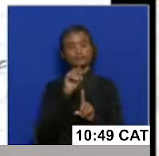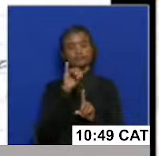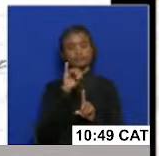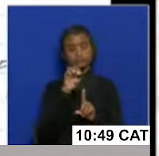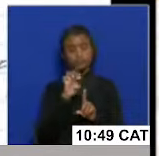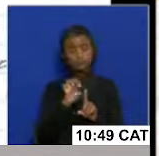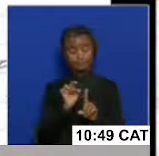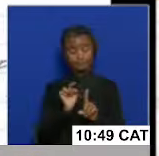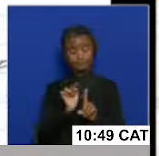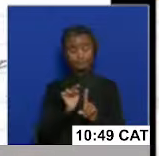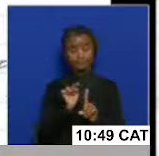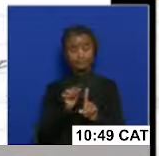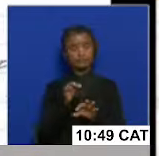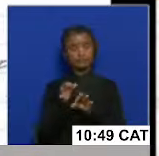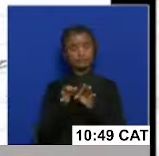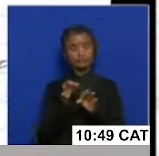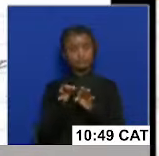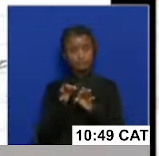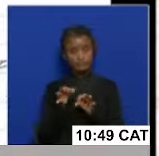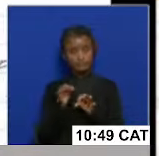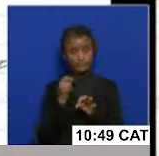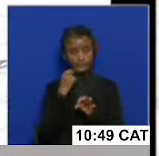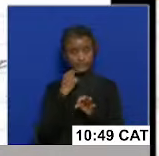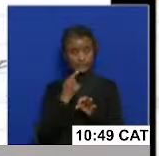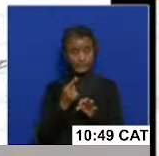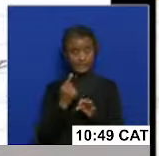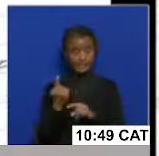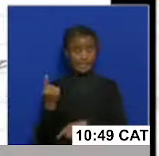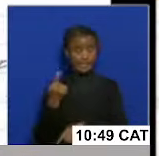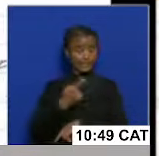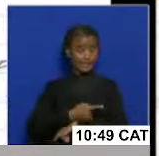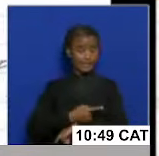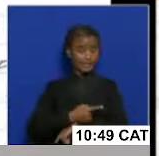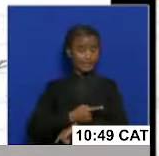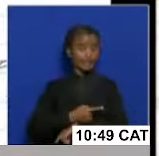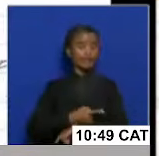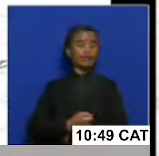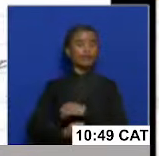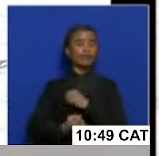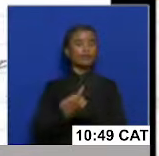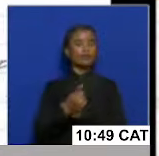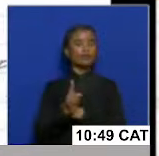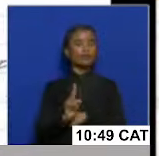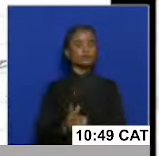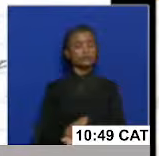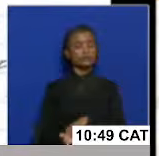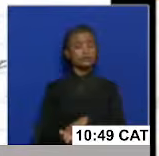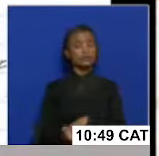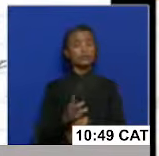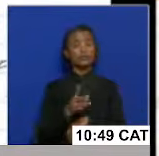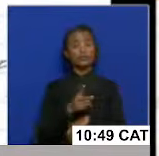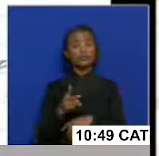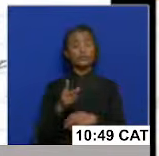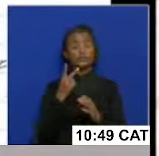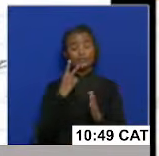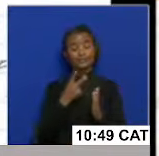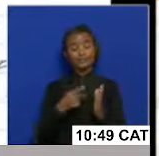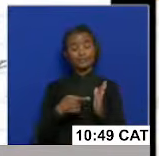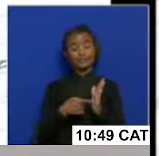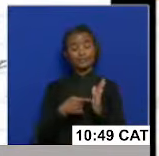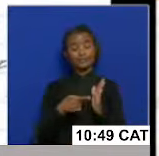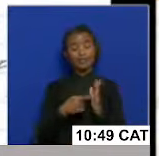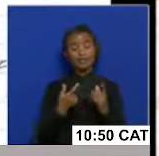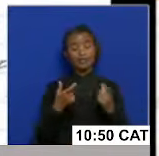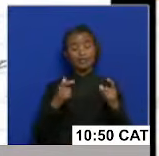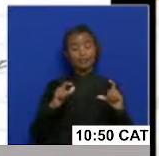the purpose of what occurred on the day, or he describes what occurred on the day. And if you look towards the end of paragraph 2, he